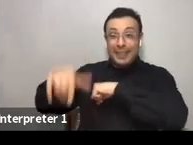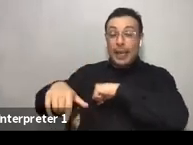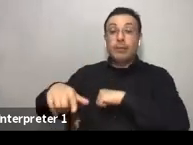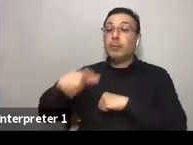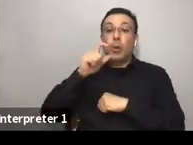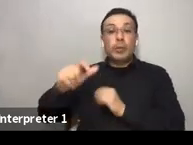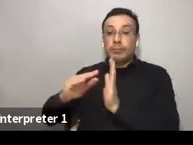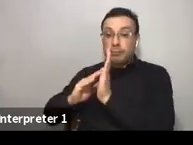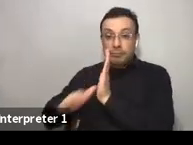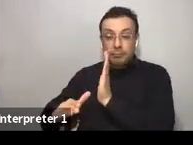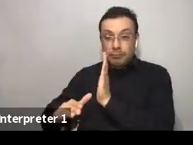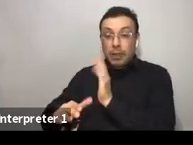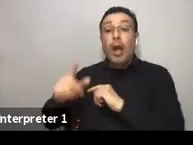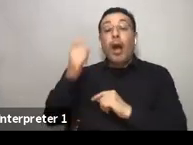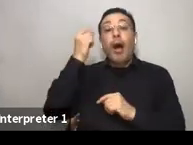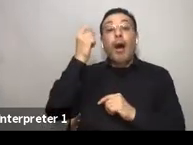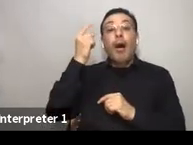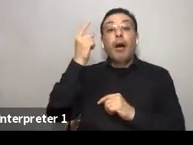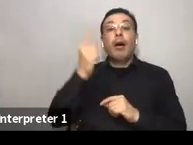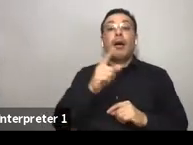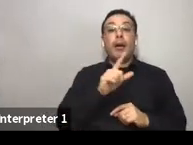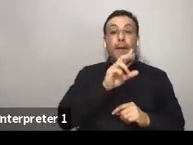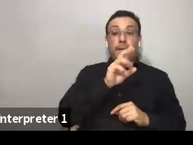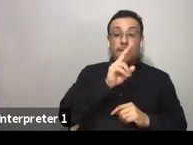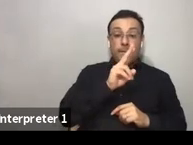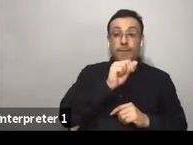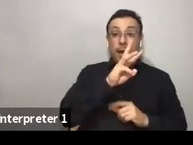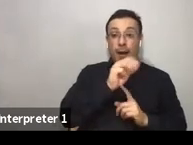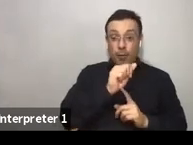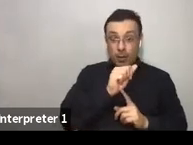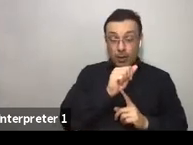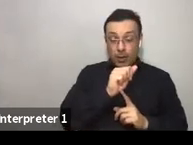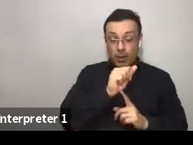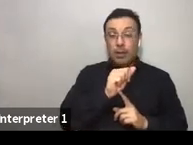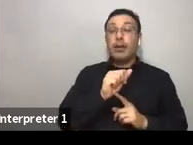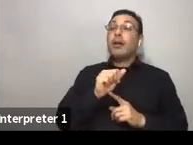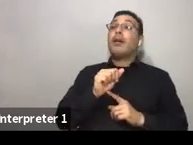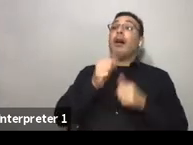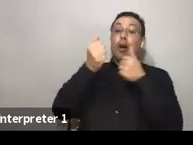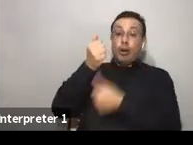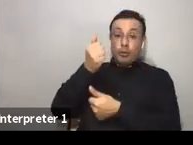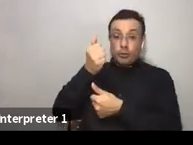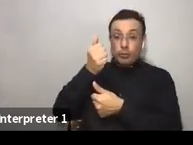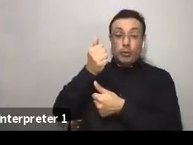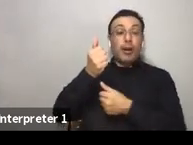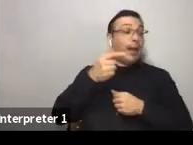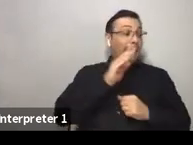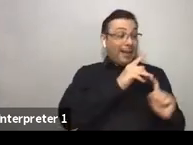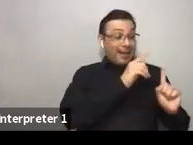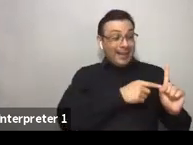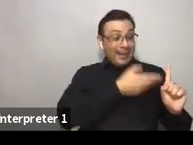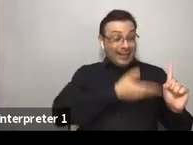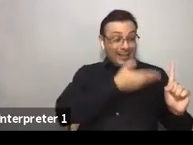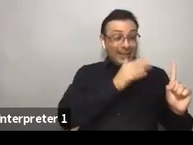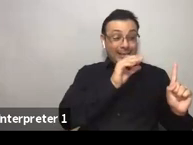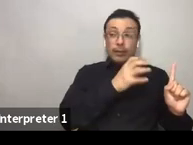from a VAWA-funded nonprofit agency can only speak about a survivor's case to police and prosecutors if the survivor